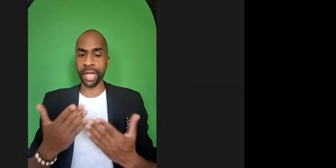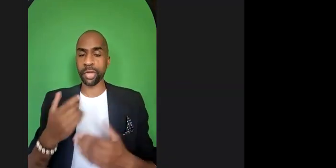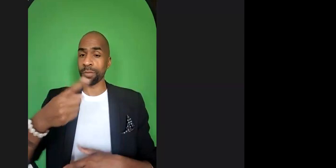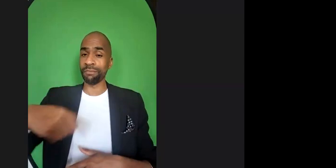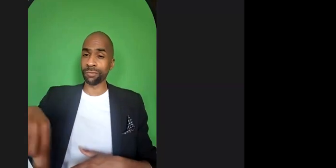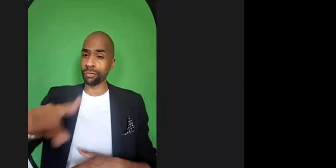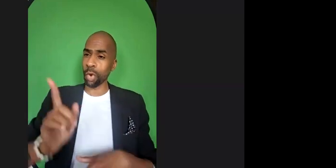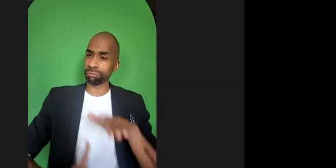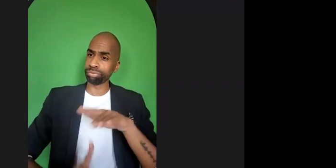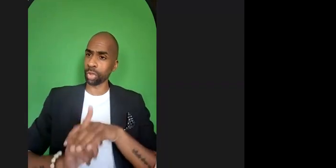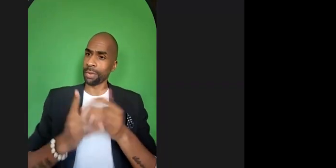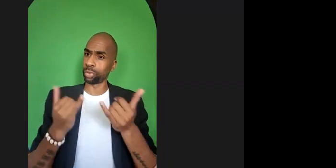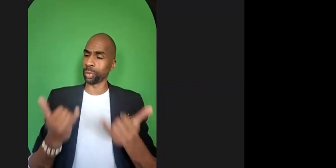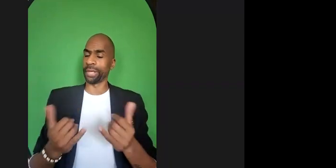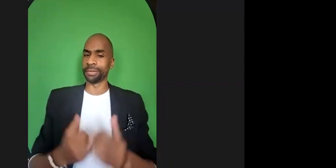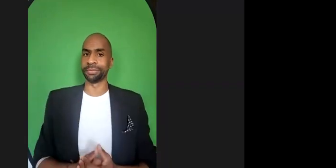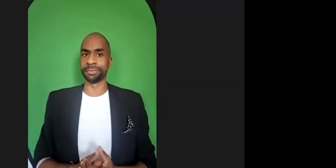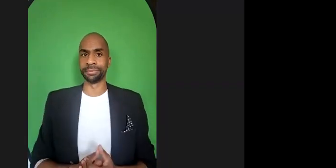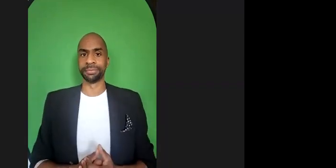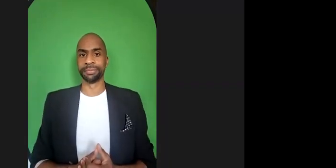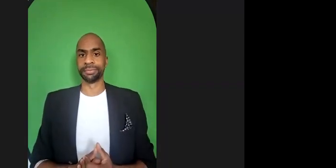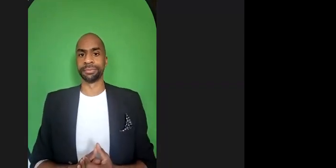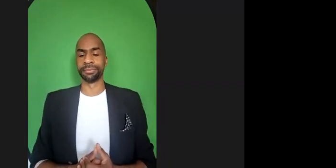are attending. So